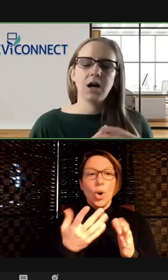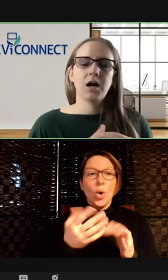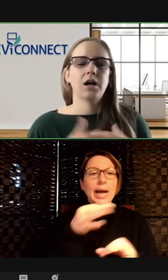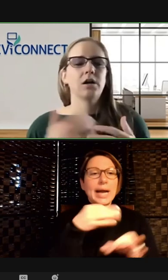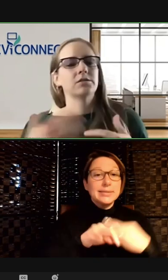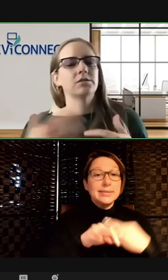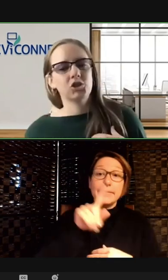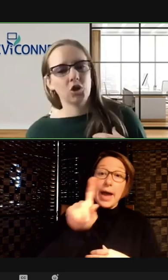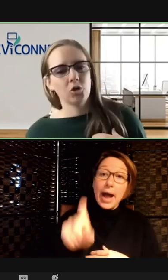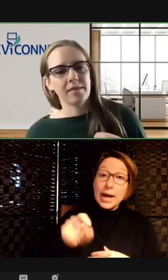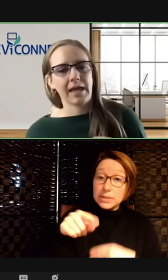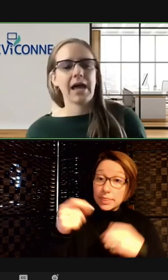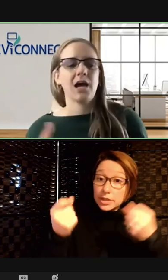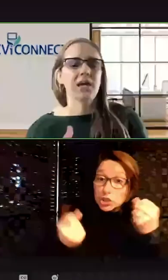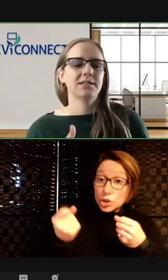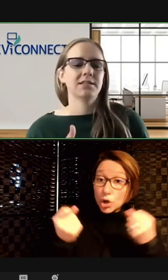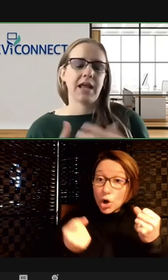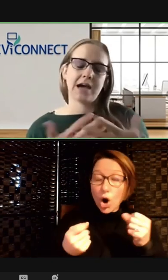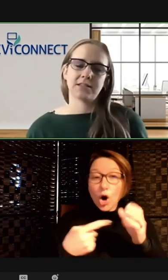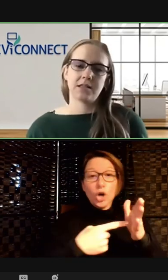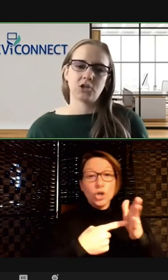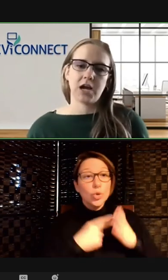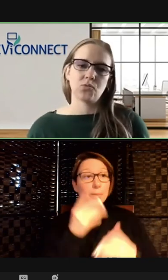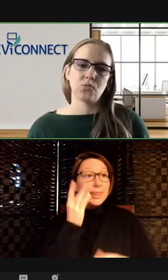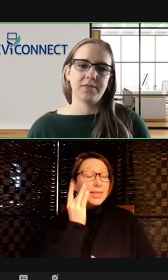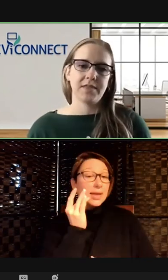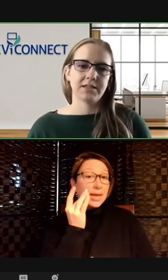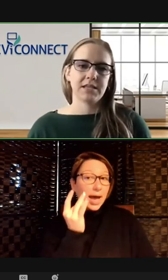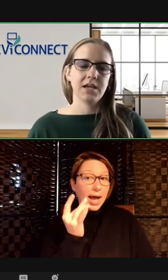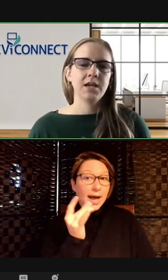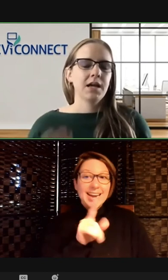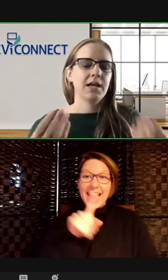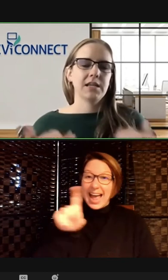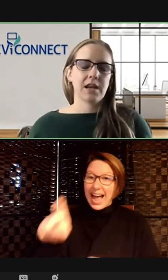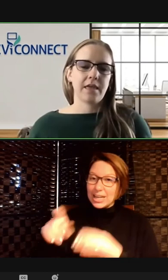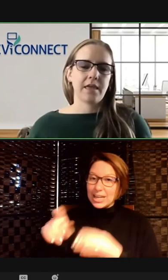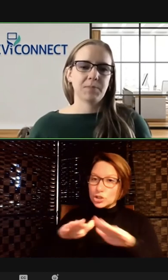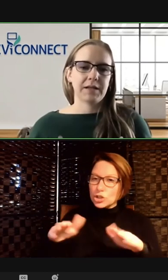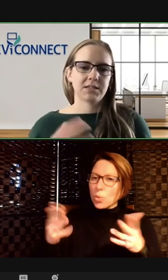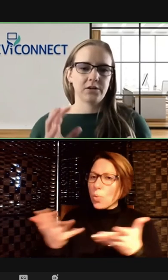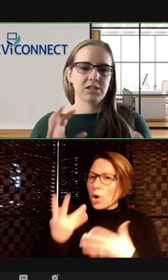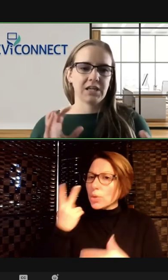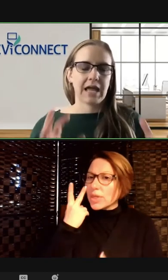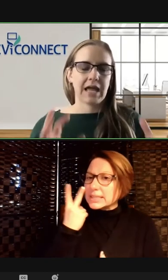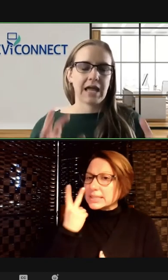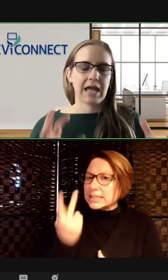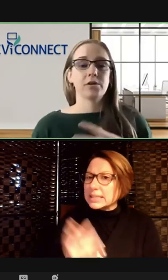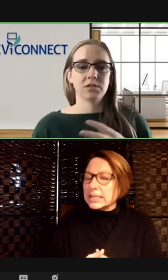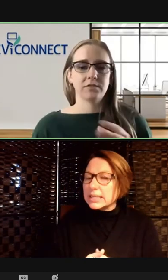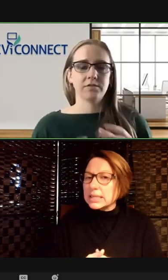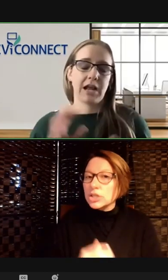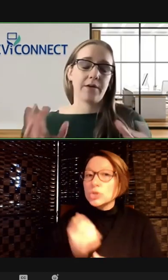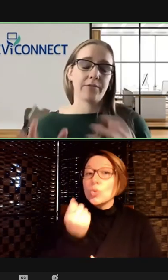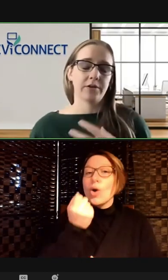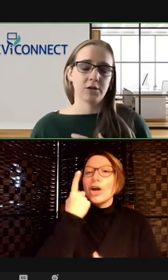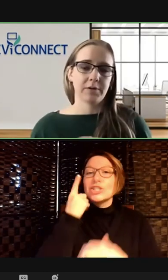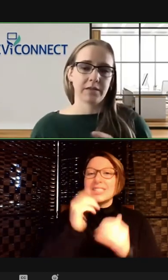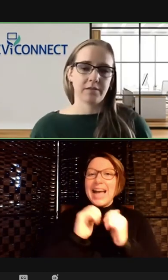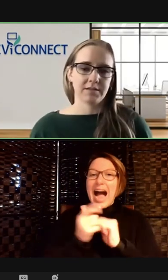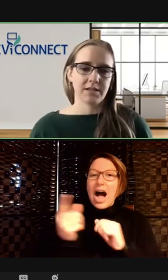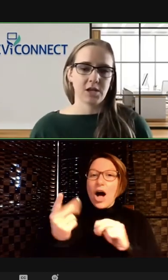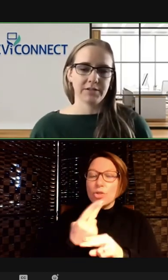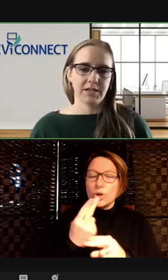this a car, or show me the cat, instead asking the child what they see and getting that response to understand how they're using their vision and how